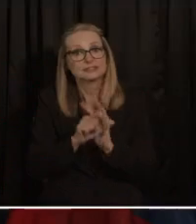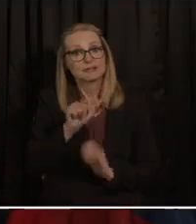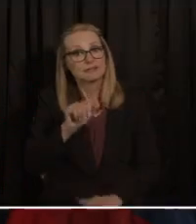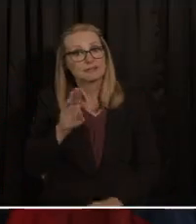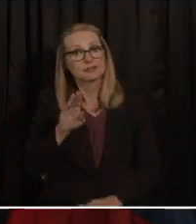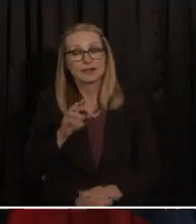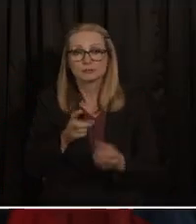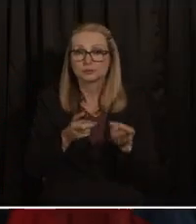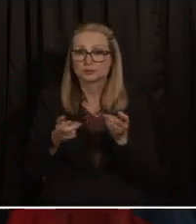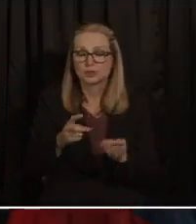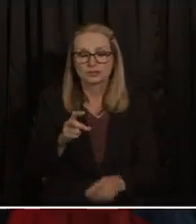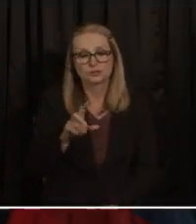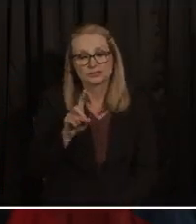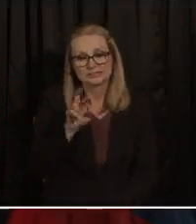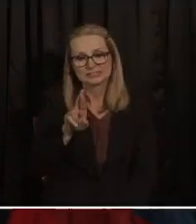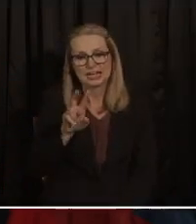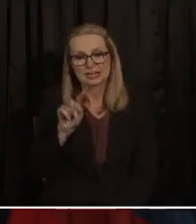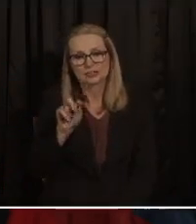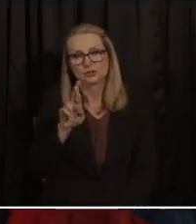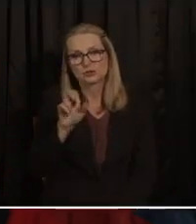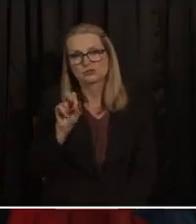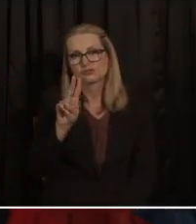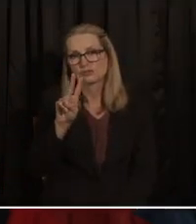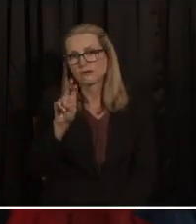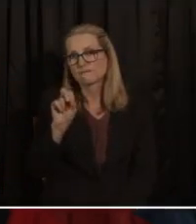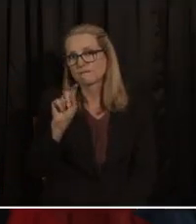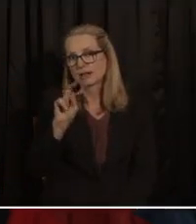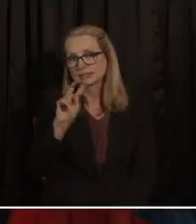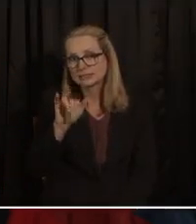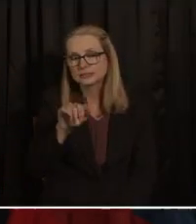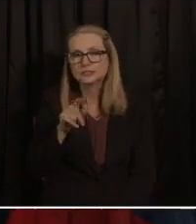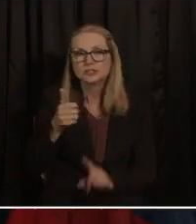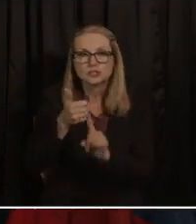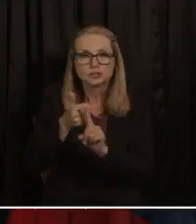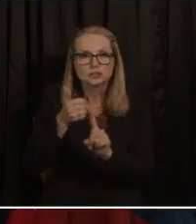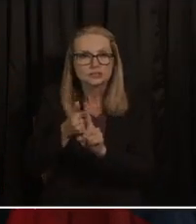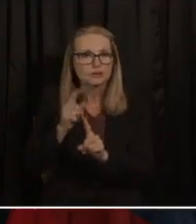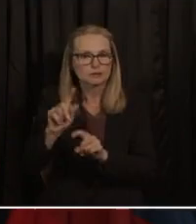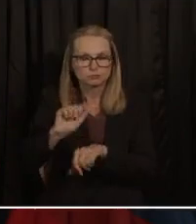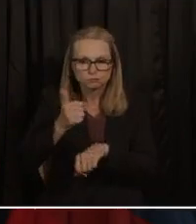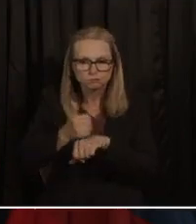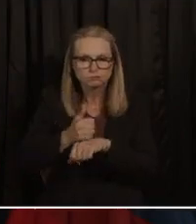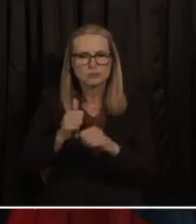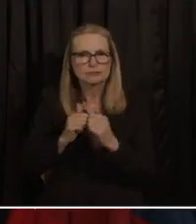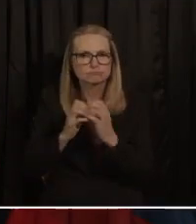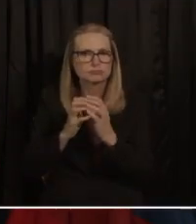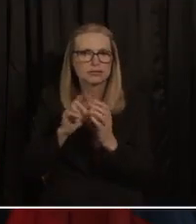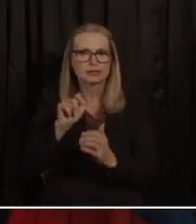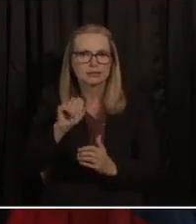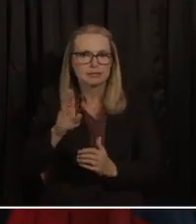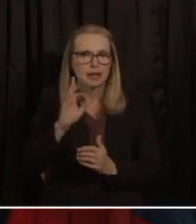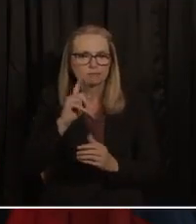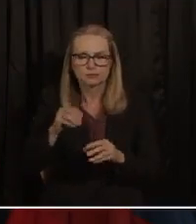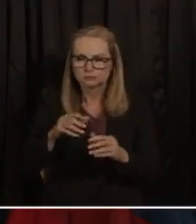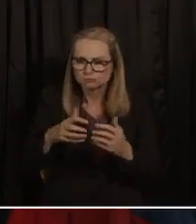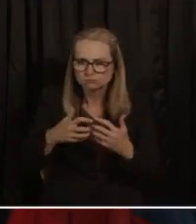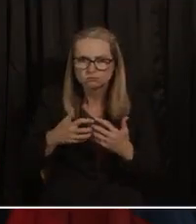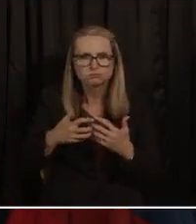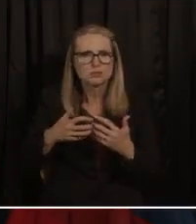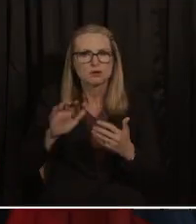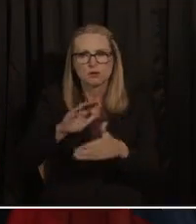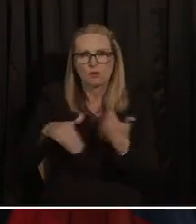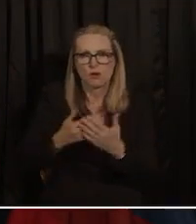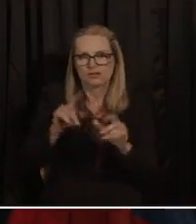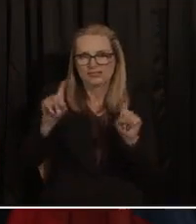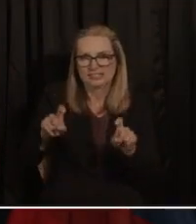She has worked to scale the state lab to be able to do the number of tests they do today, worked with some of our private